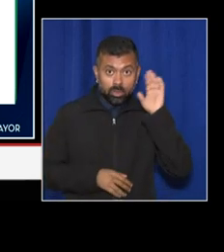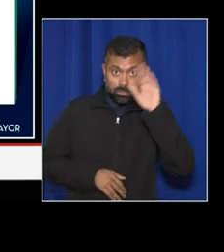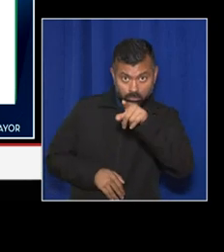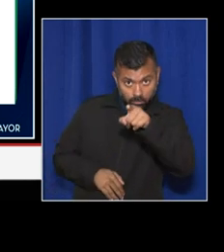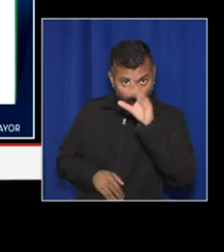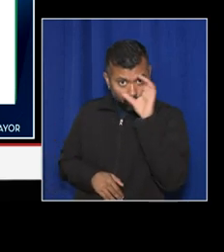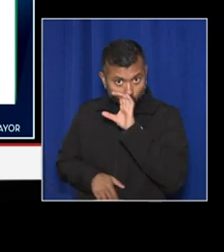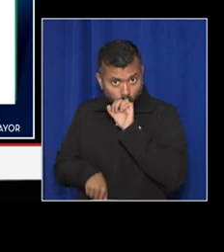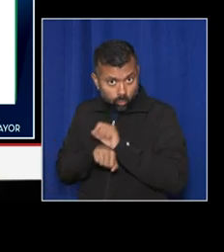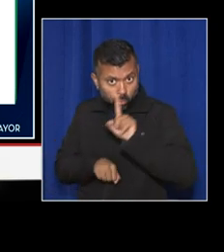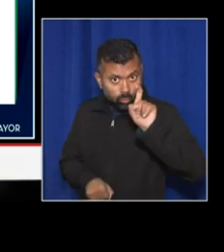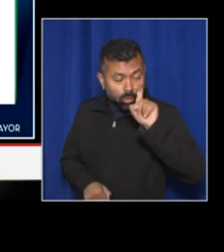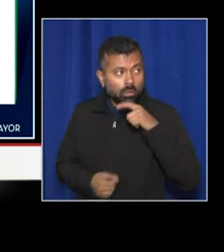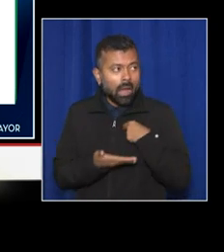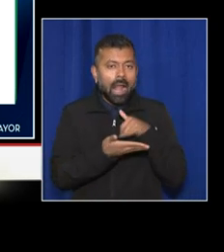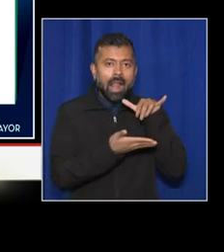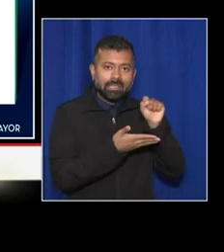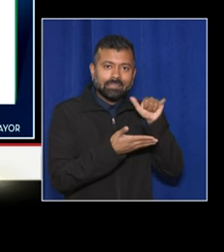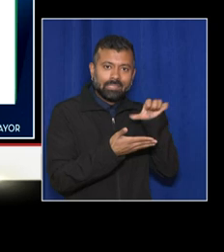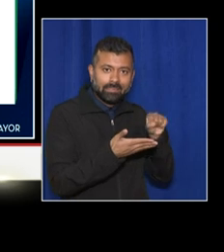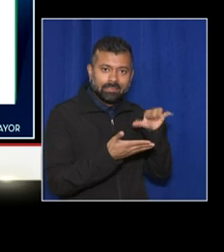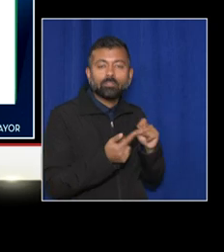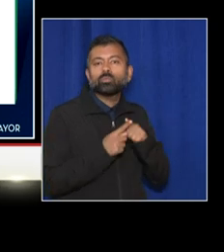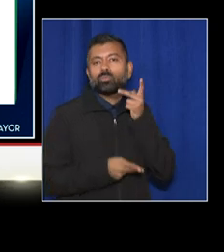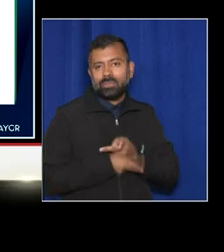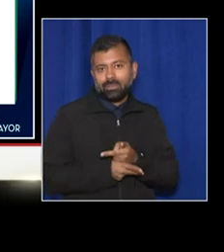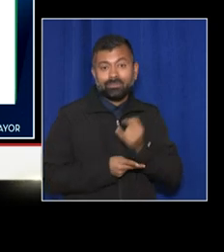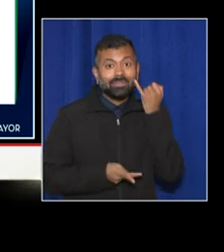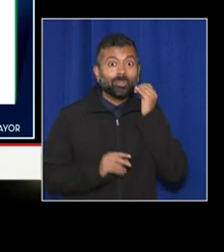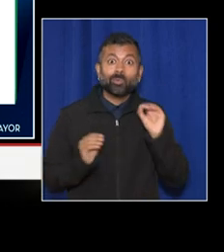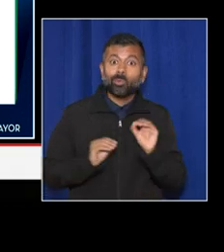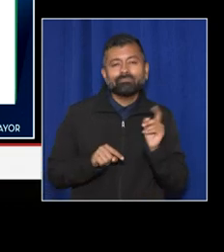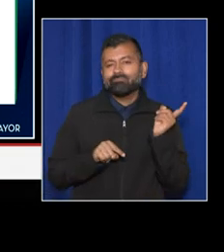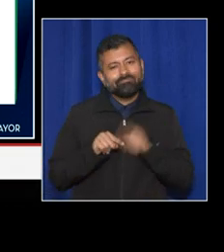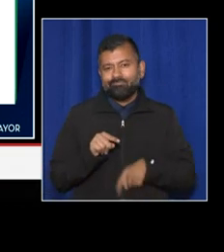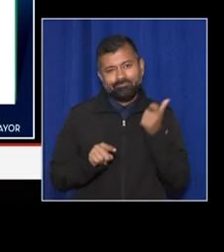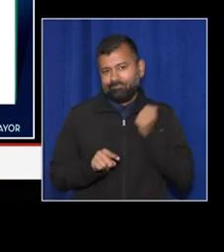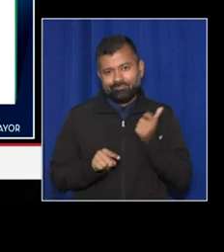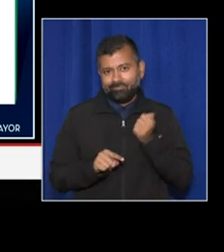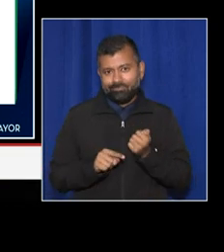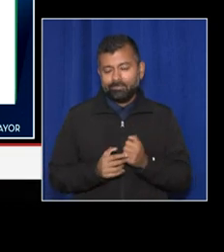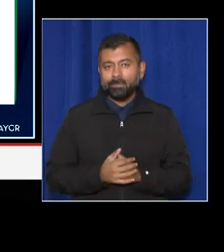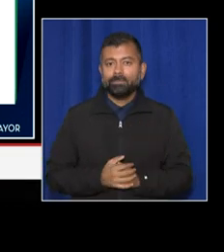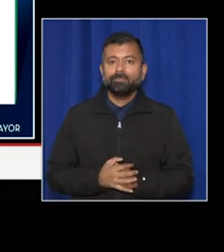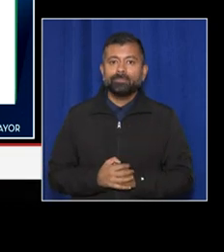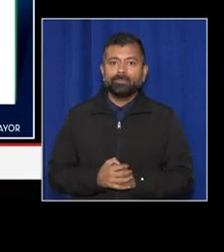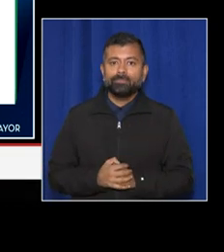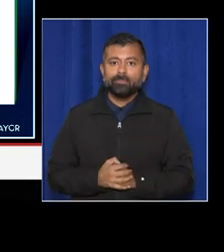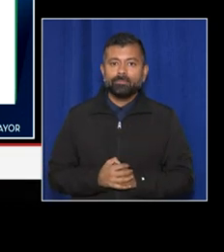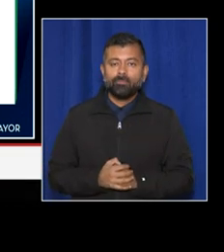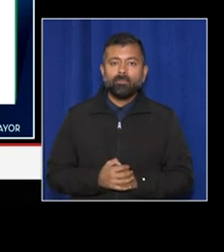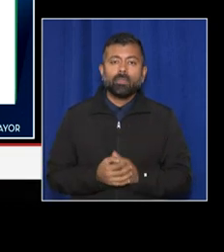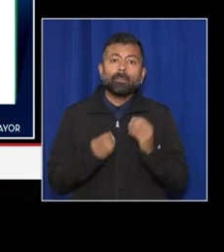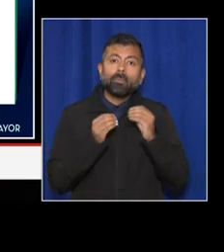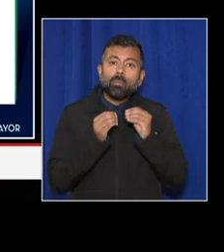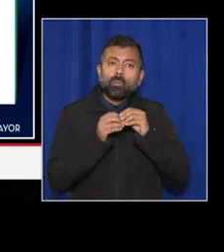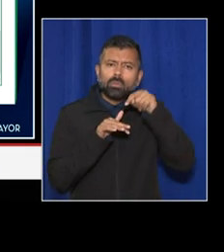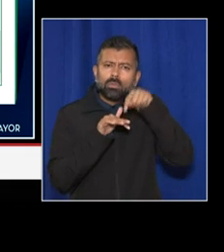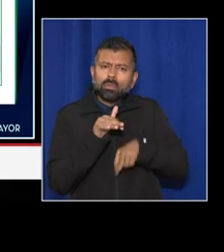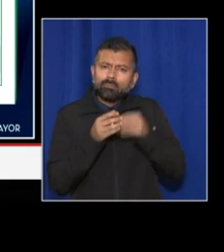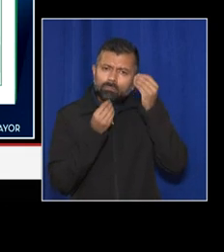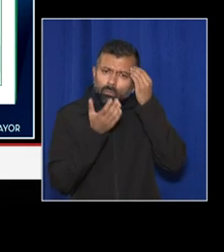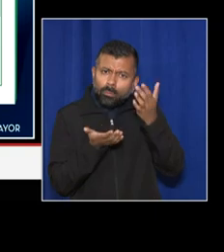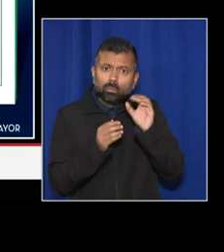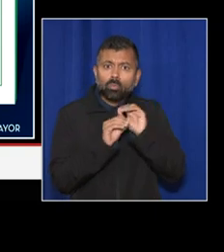fedsupport.dc.gov to get any of the information we've shared here today and on unemployment insurance information. Next, I'd like